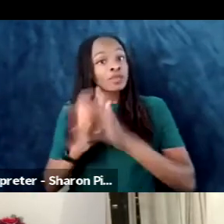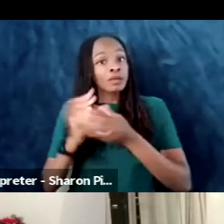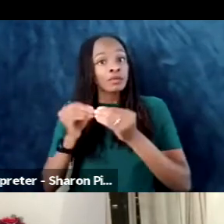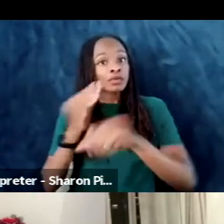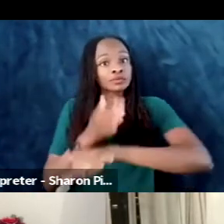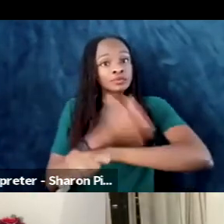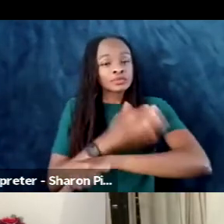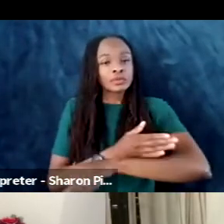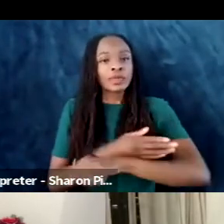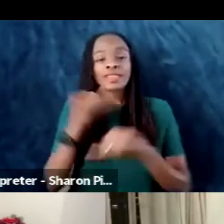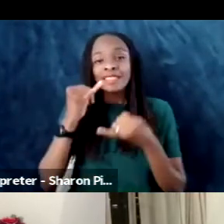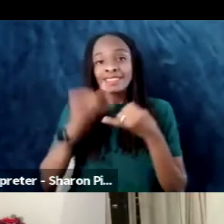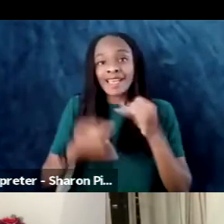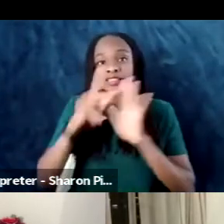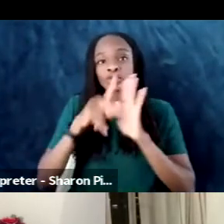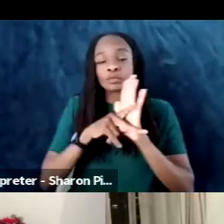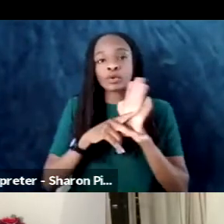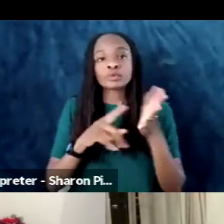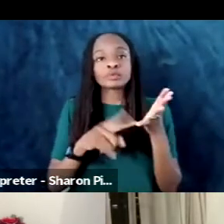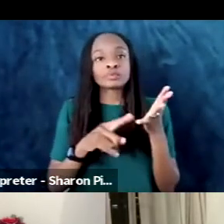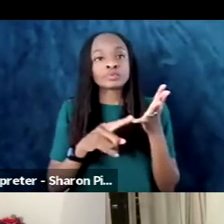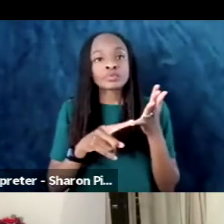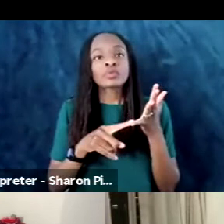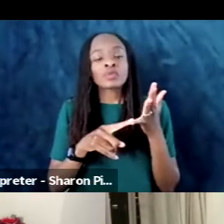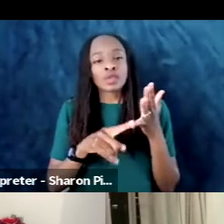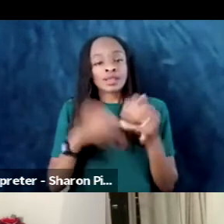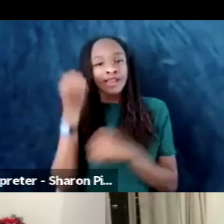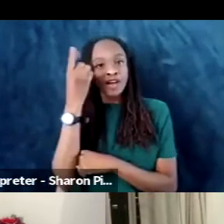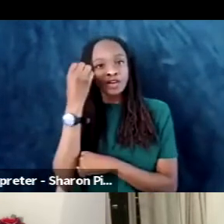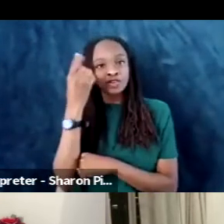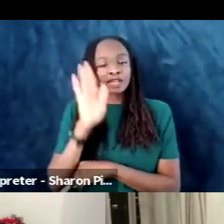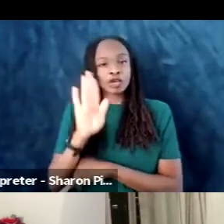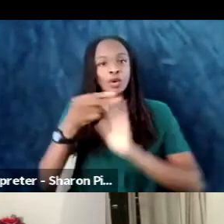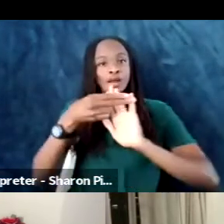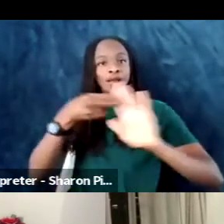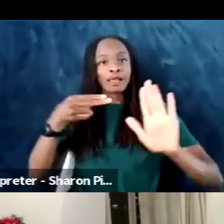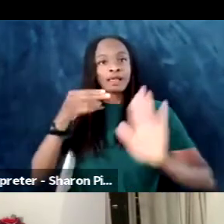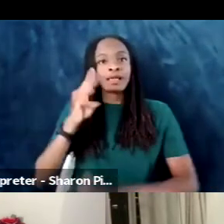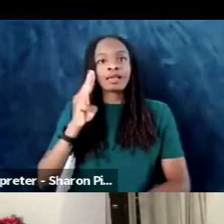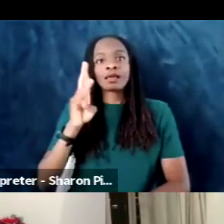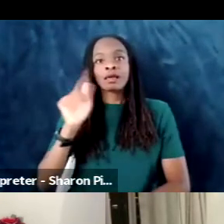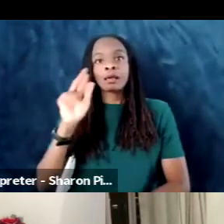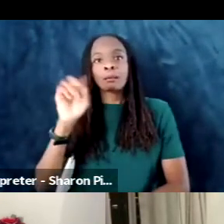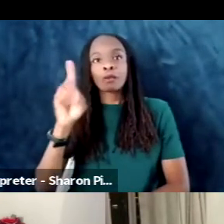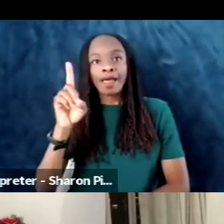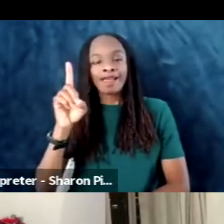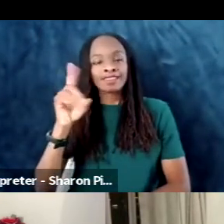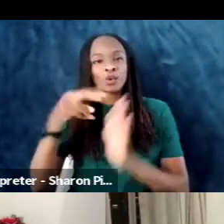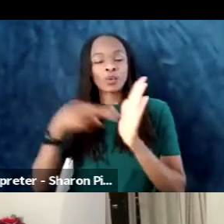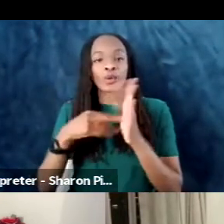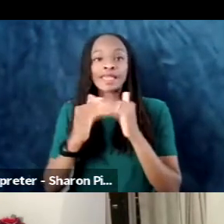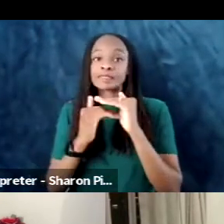last principle is understanding your brand's role. This is beyond a